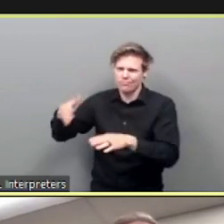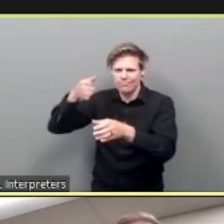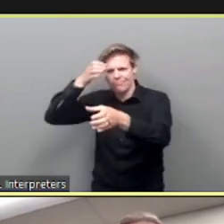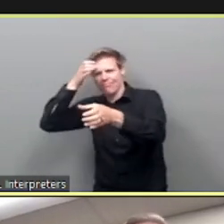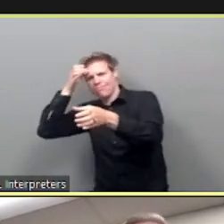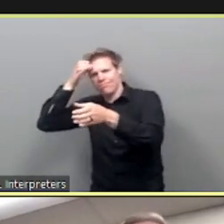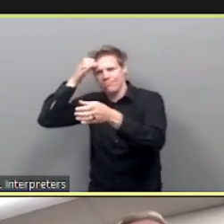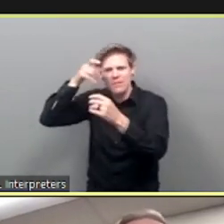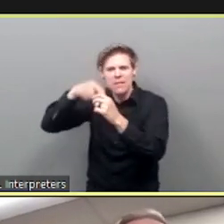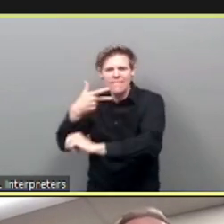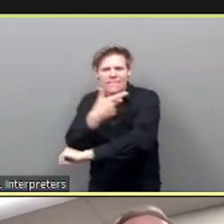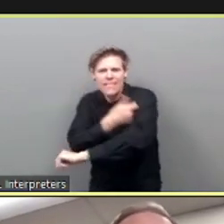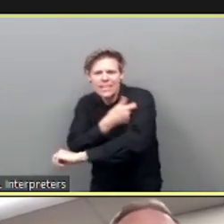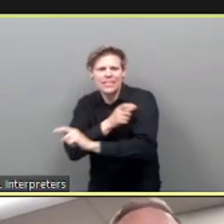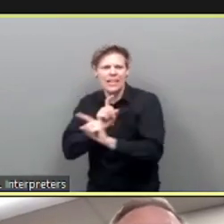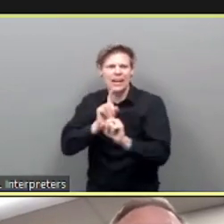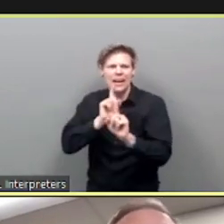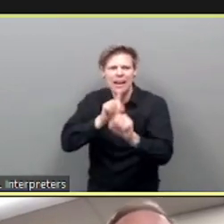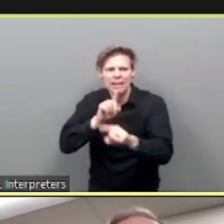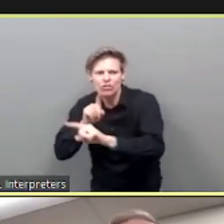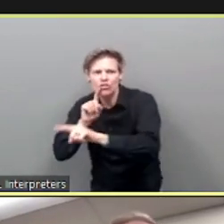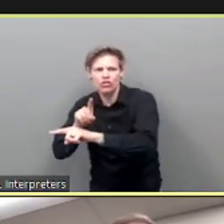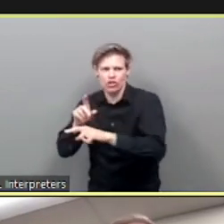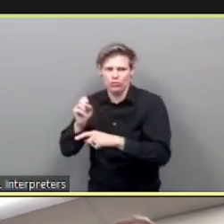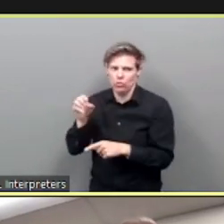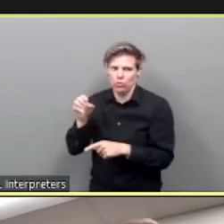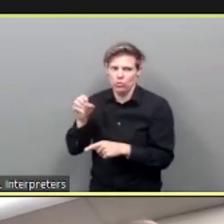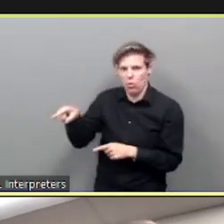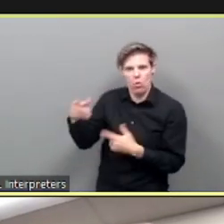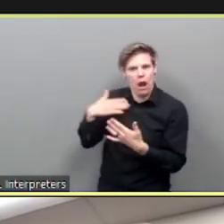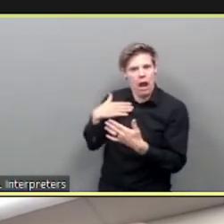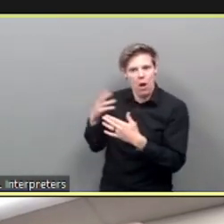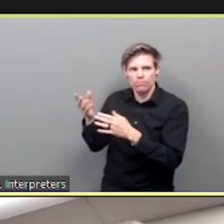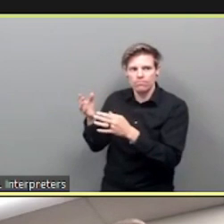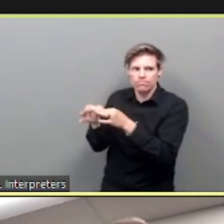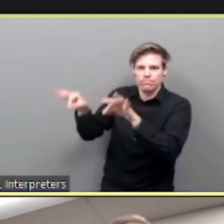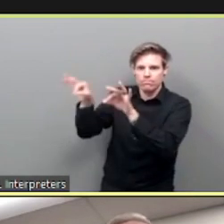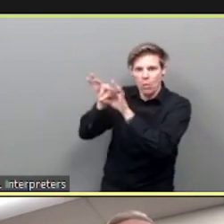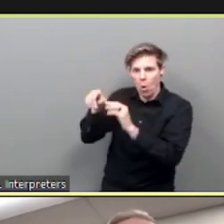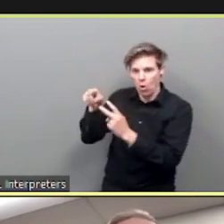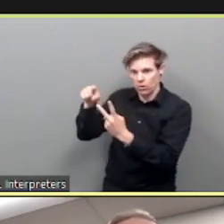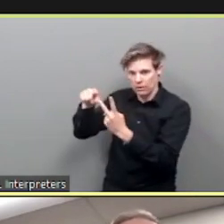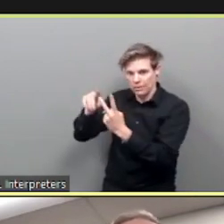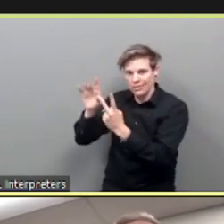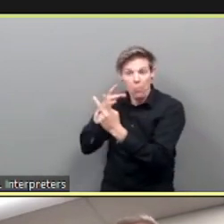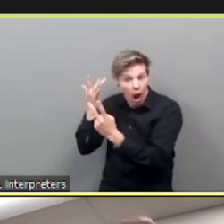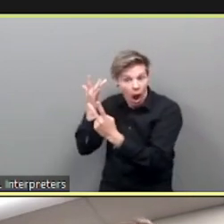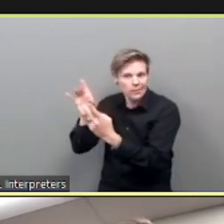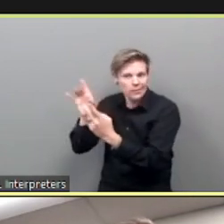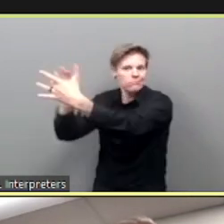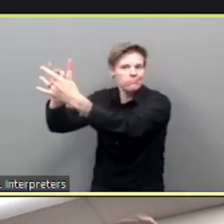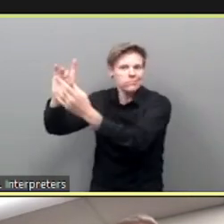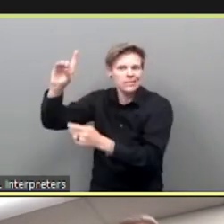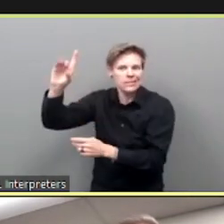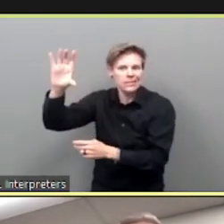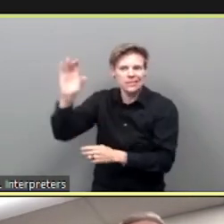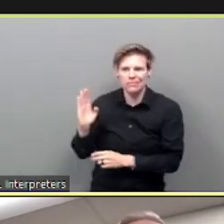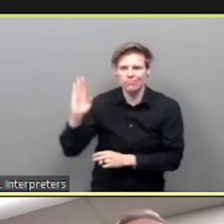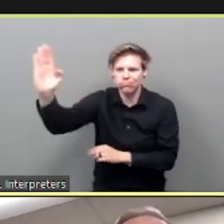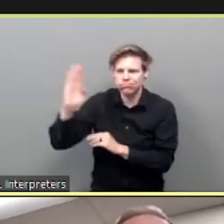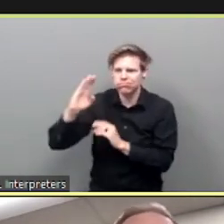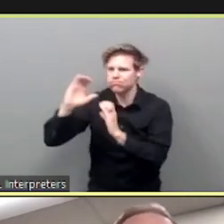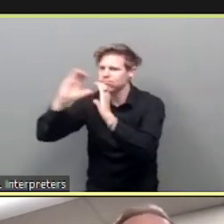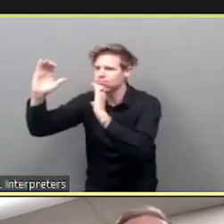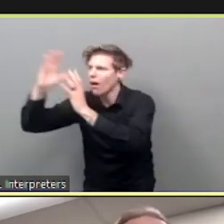Christine, our direct connection to the CDC, ensuring that information that CDC puts out gets worked into the how